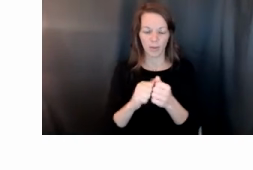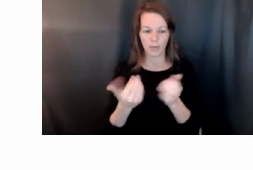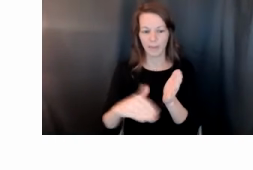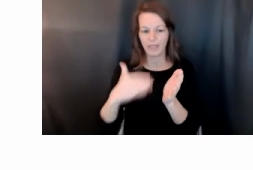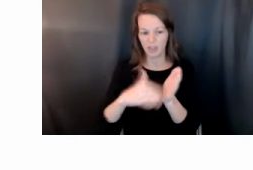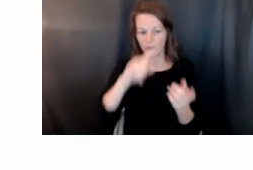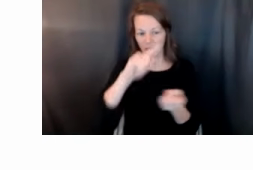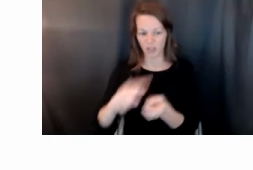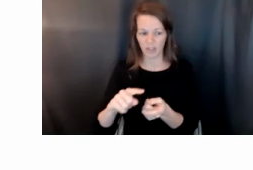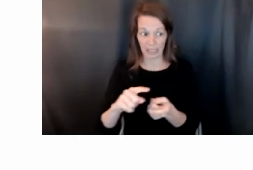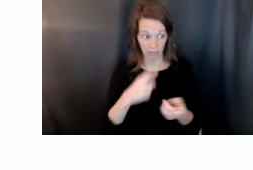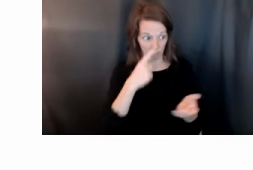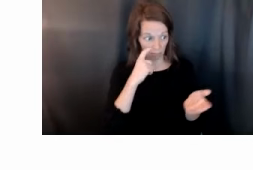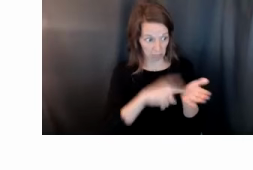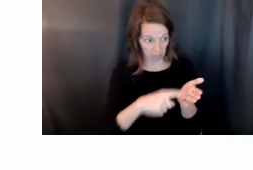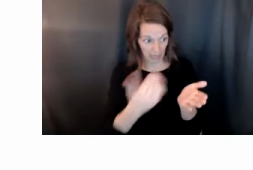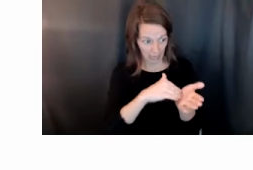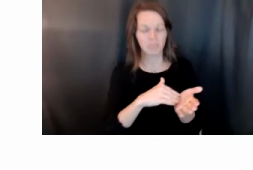then confirmed these early findings.